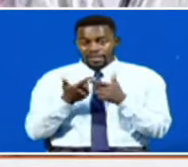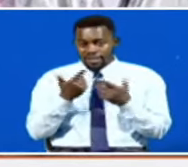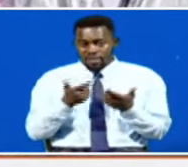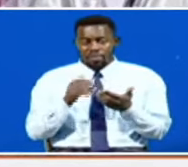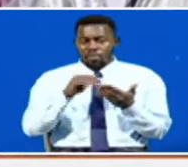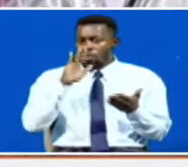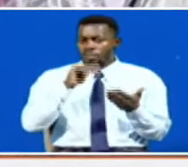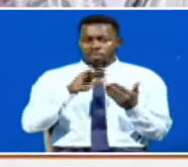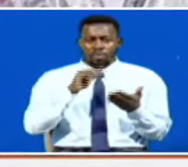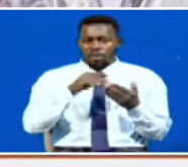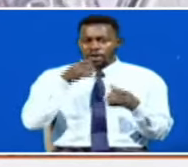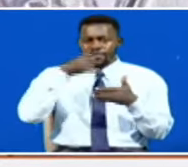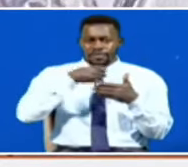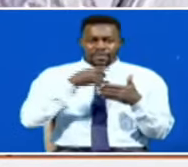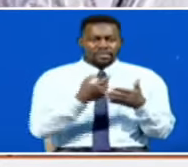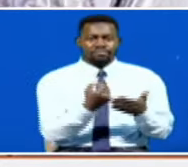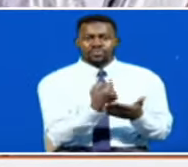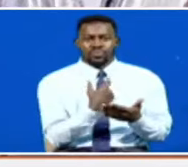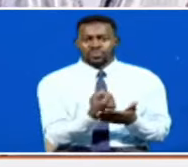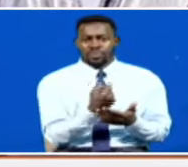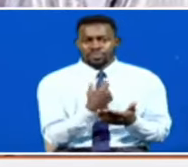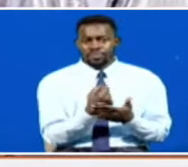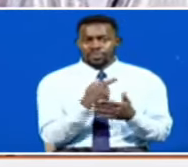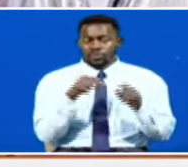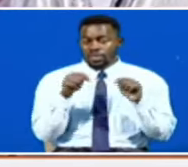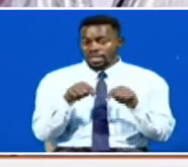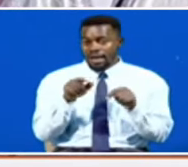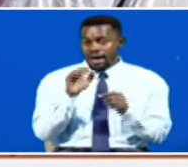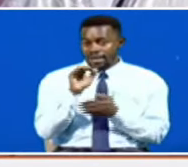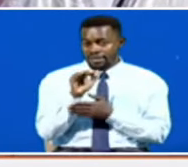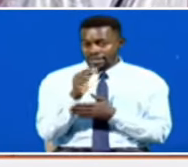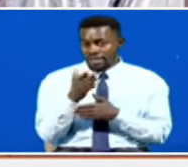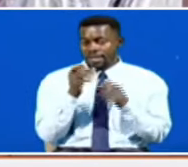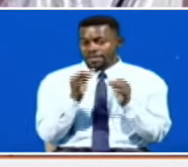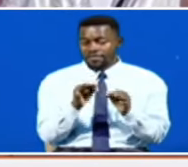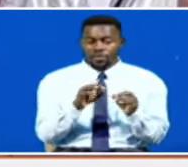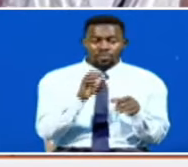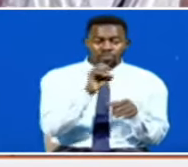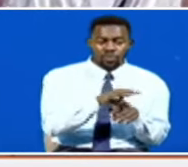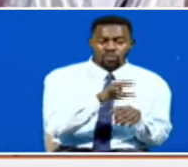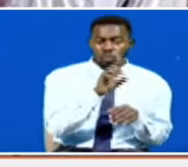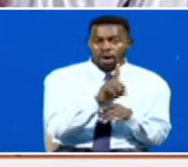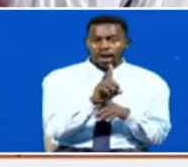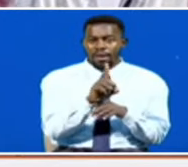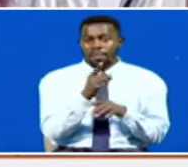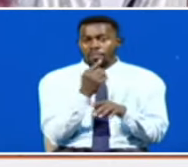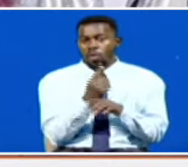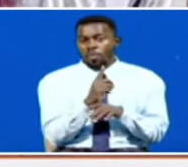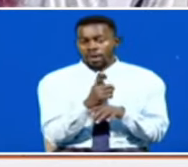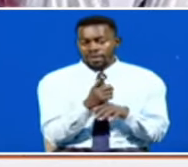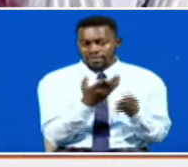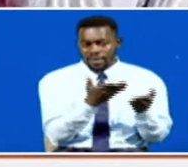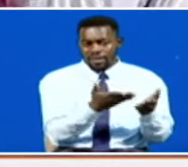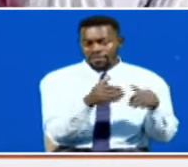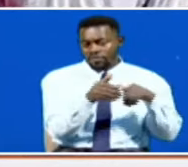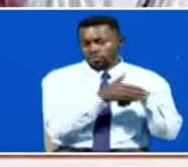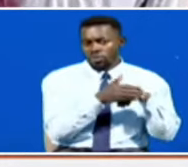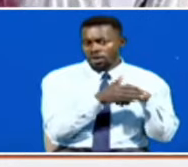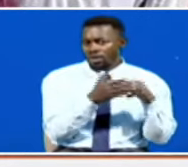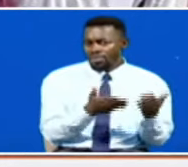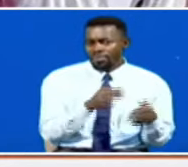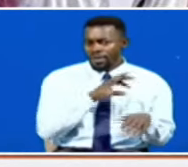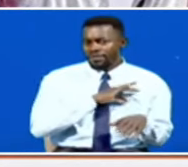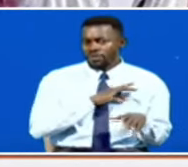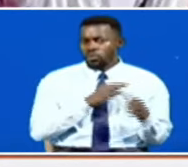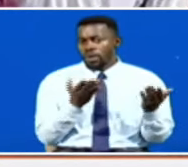in. Today they ask themselves, if we put in 1 shilling into football, what is the value that we extract out of it? And unless we